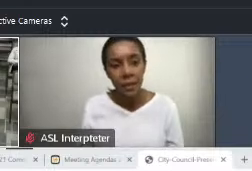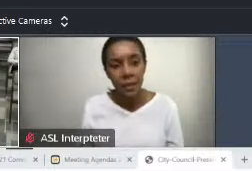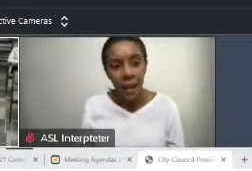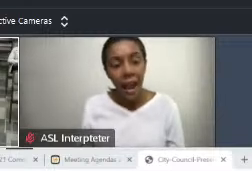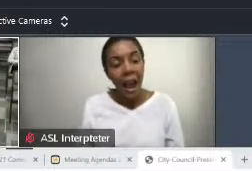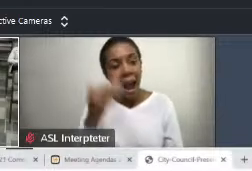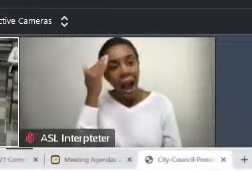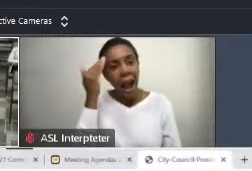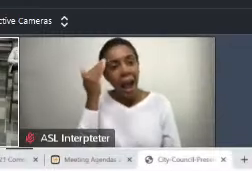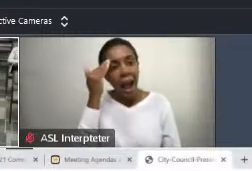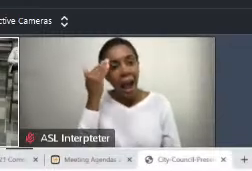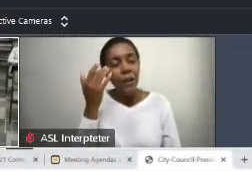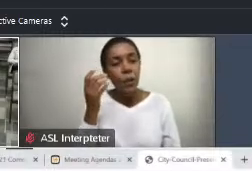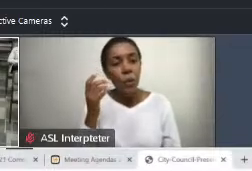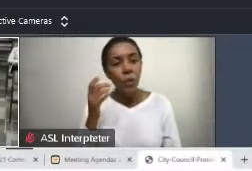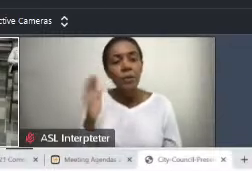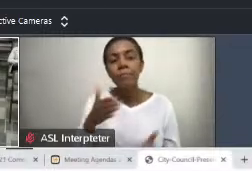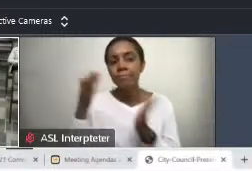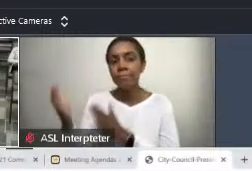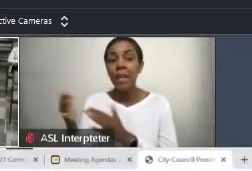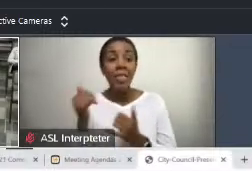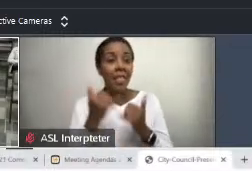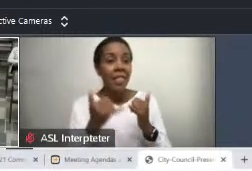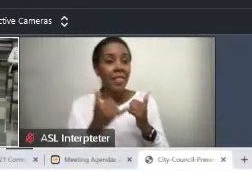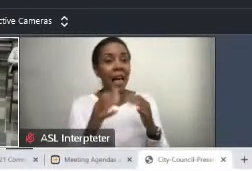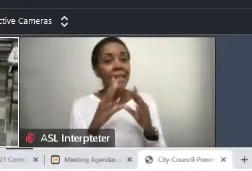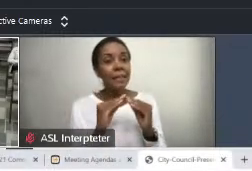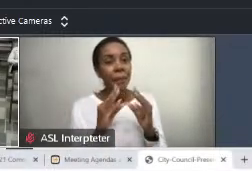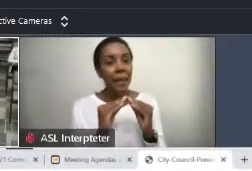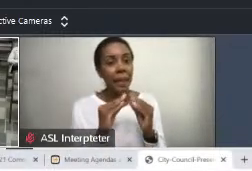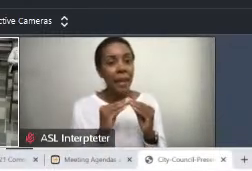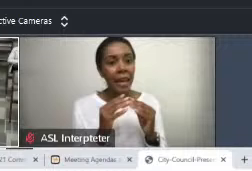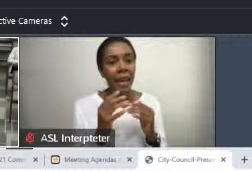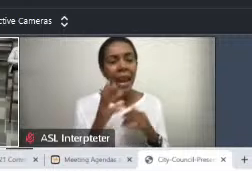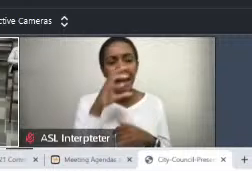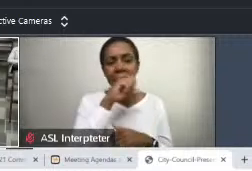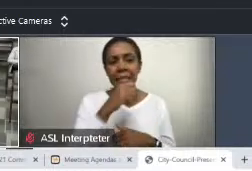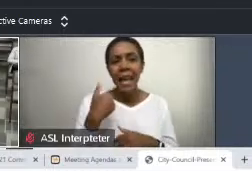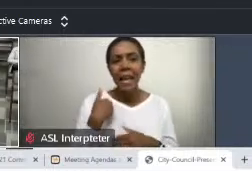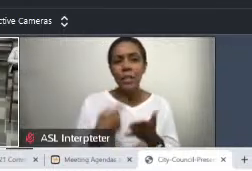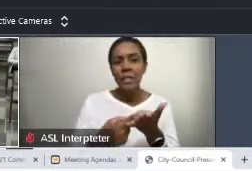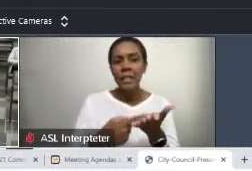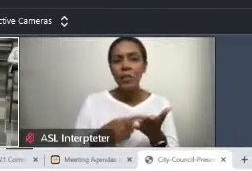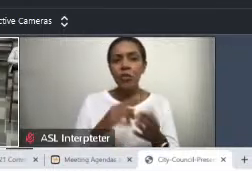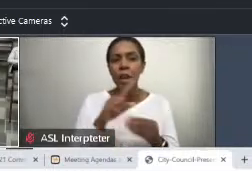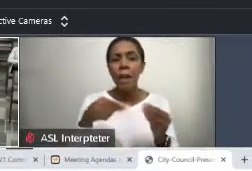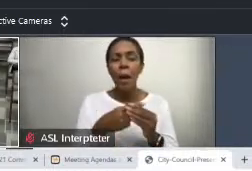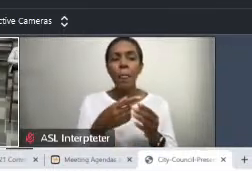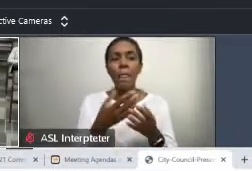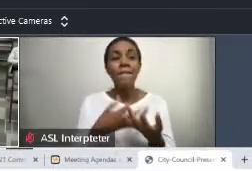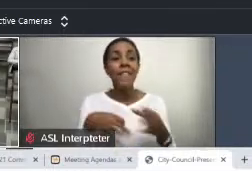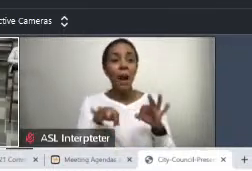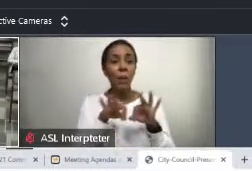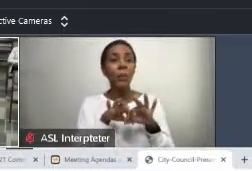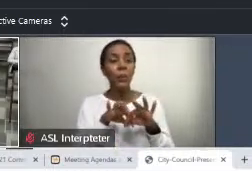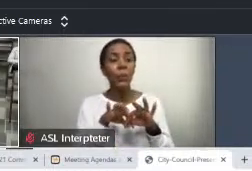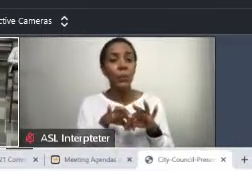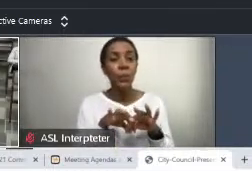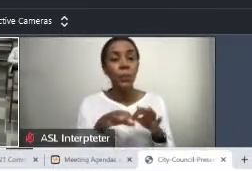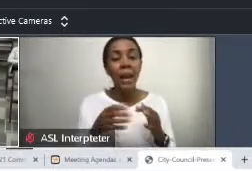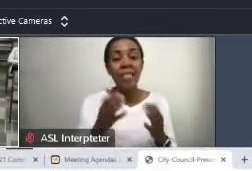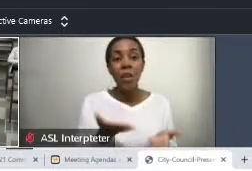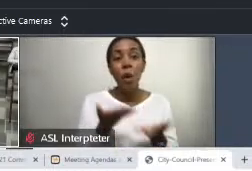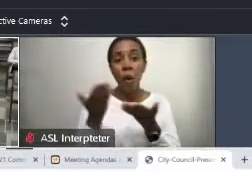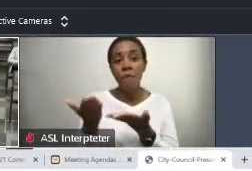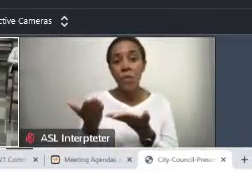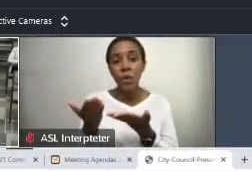last meeting. Sam's speaking. Yeah, on the last meeting, there was, I guess, discussion about the appraisal value and what we came up as an offer and things